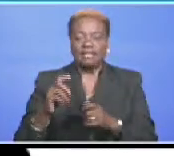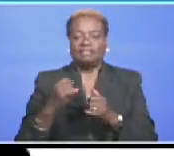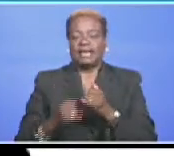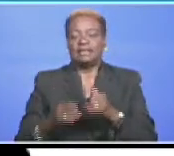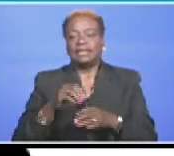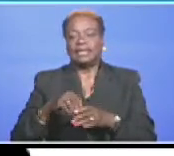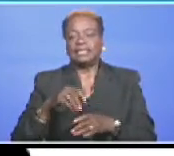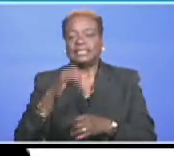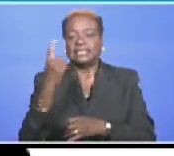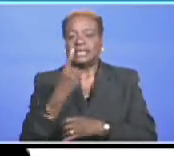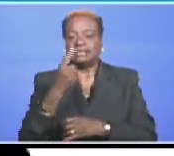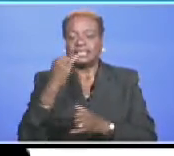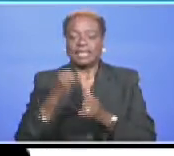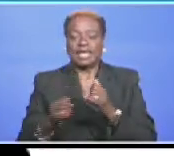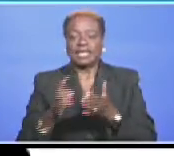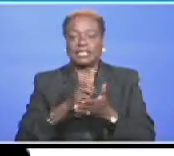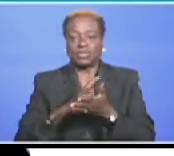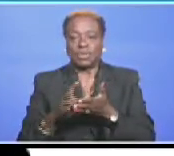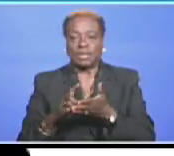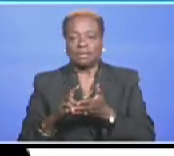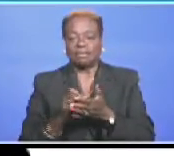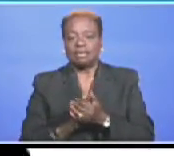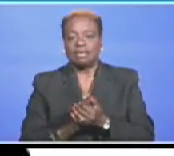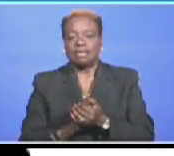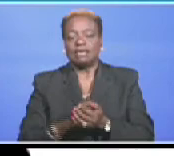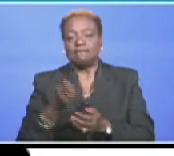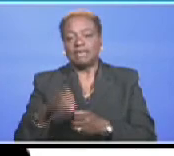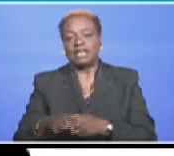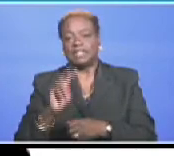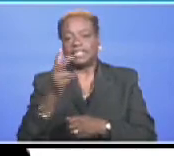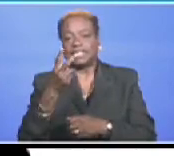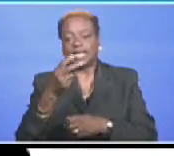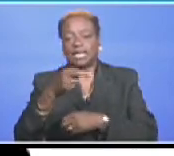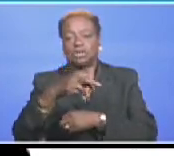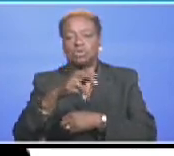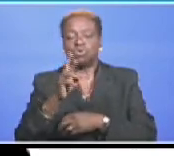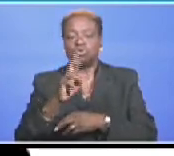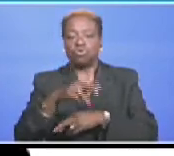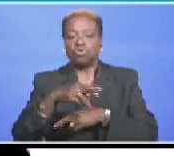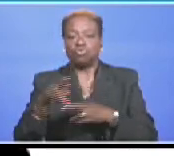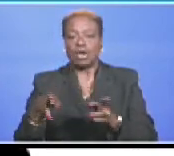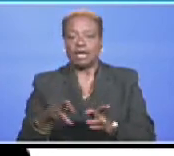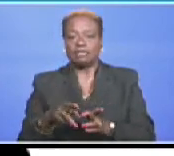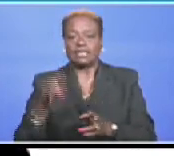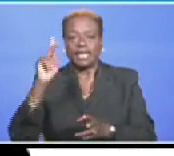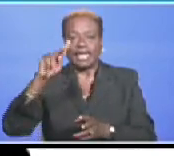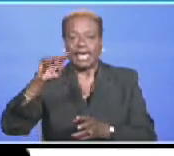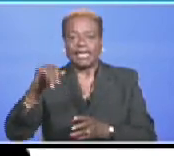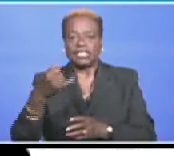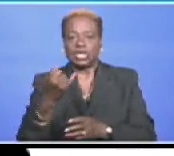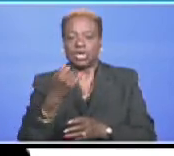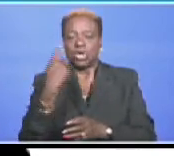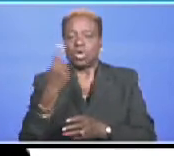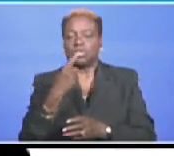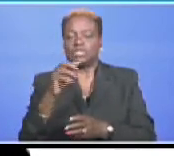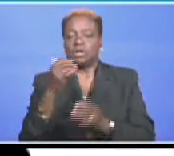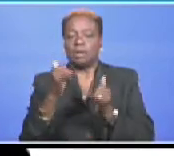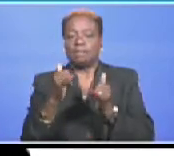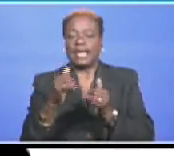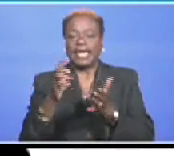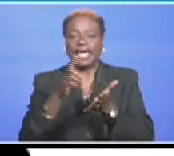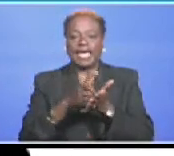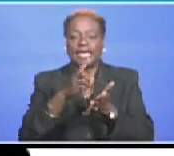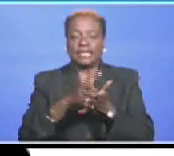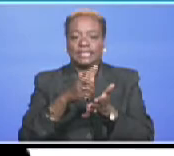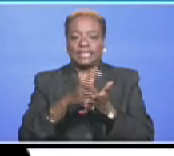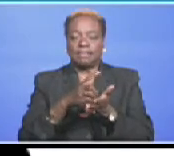won a match in the main draw before falling in the second round. KJ also playing doubles with American Mawida Mabithi, but they failed to